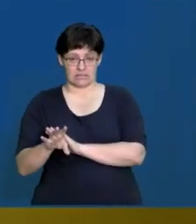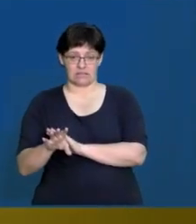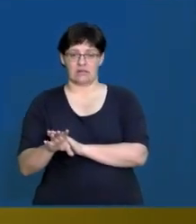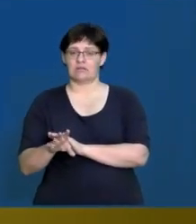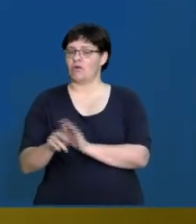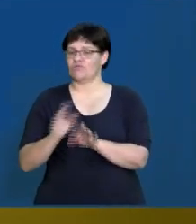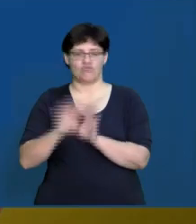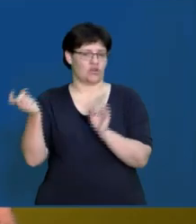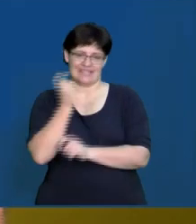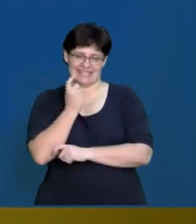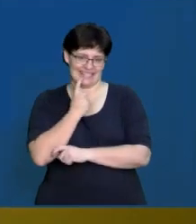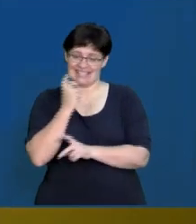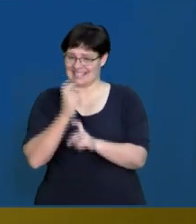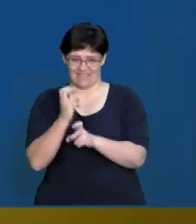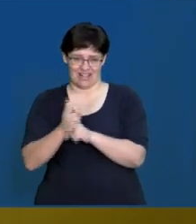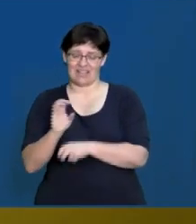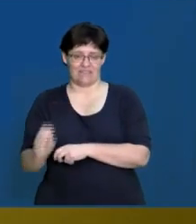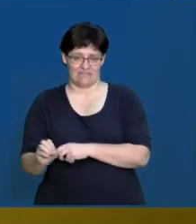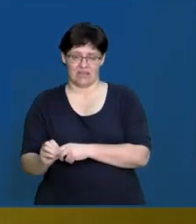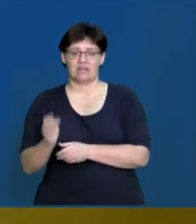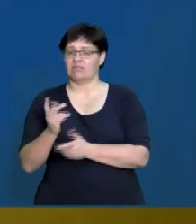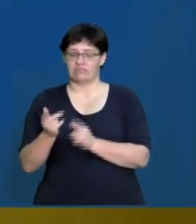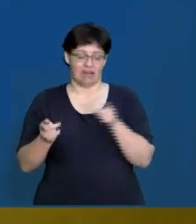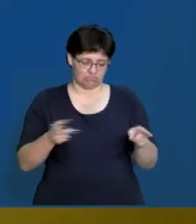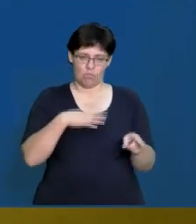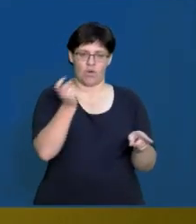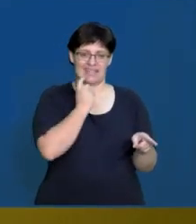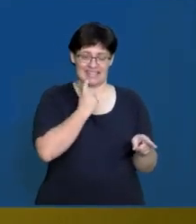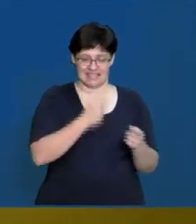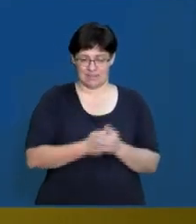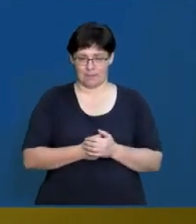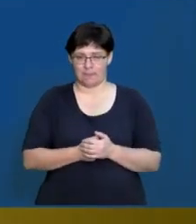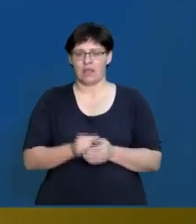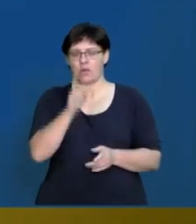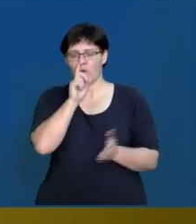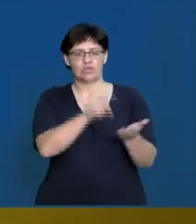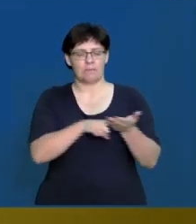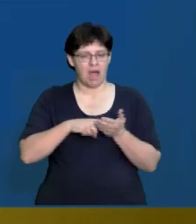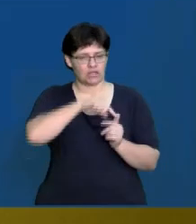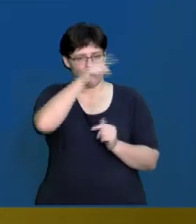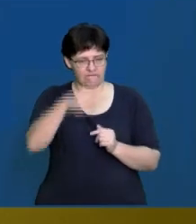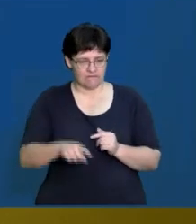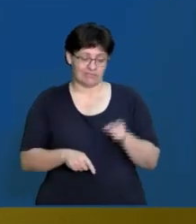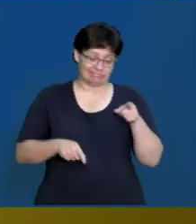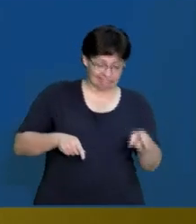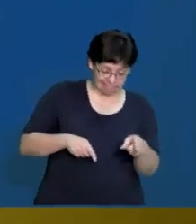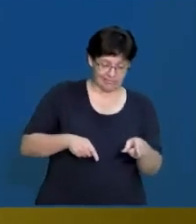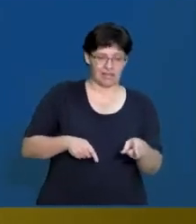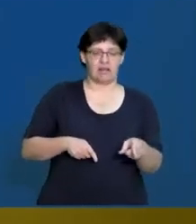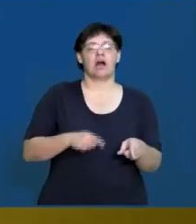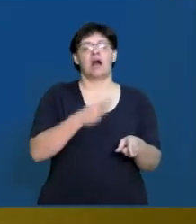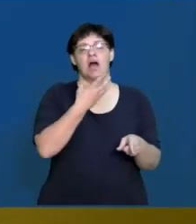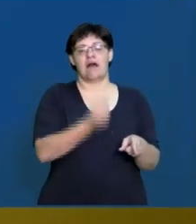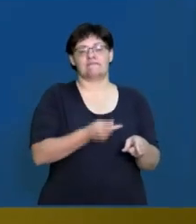the market is not so easy, like in the part of a perfect market. Look at the demand curve. In a